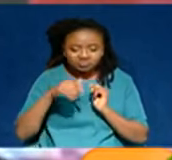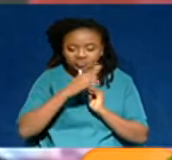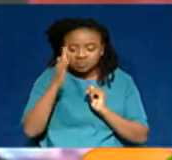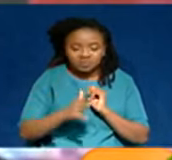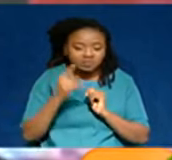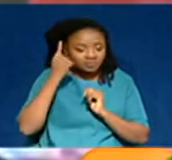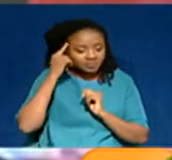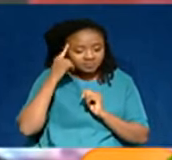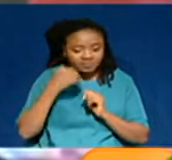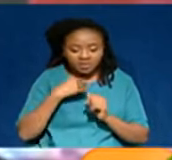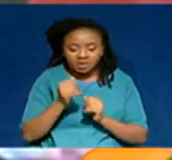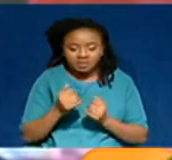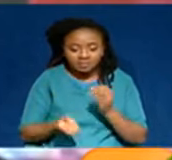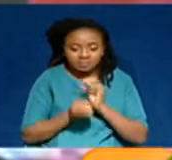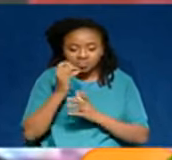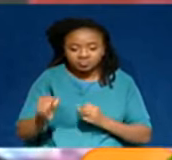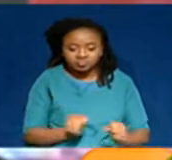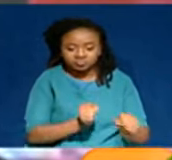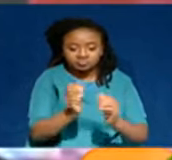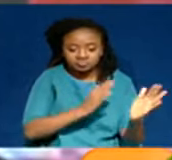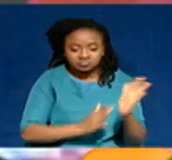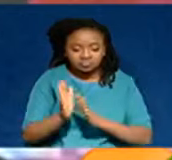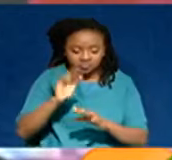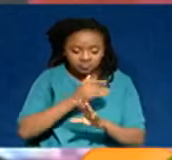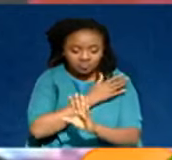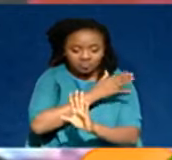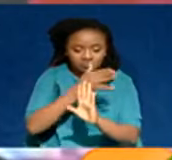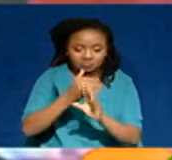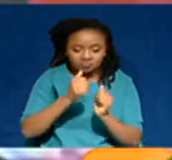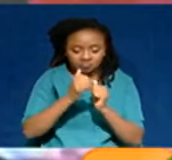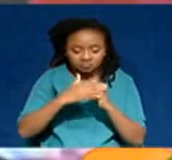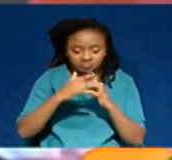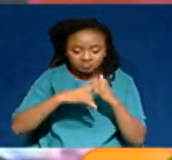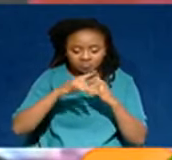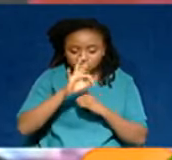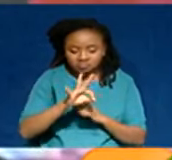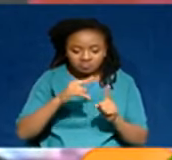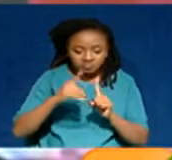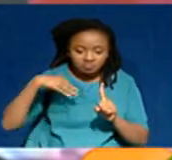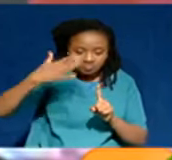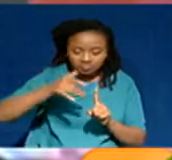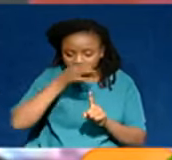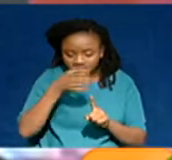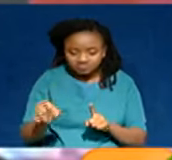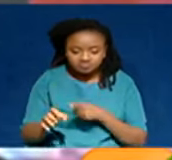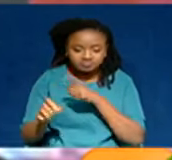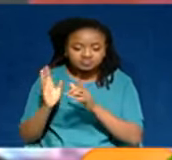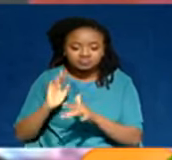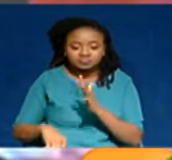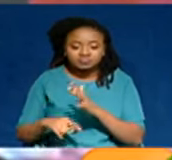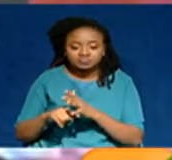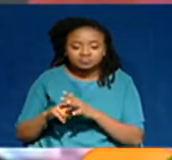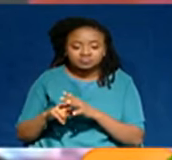we've never had a strategic plan. Despite losing people from 1963, the sector that we have been unable to sort is the sector